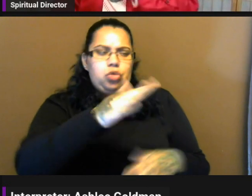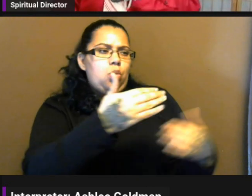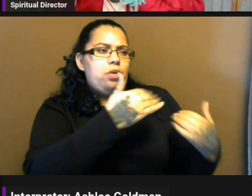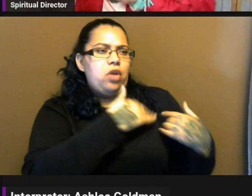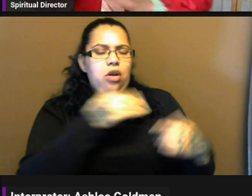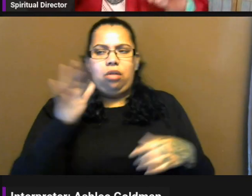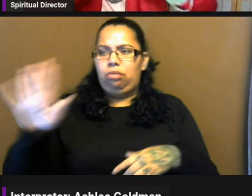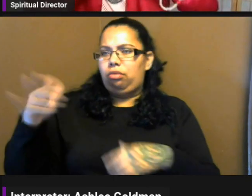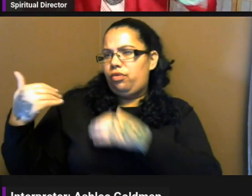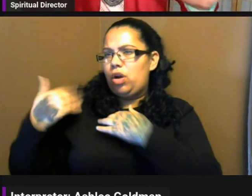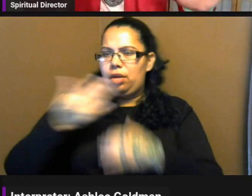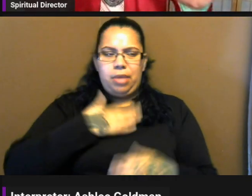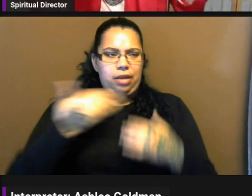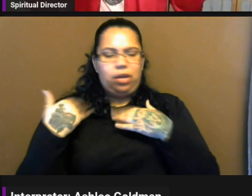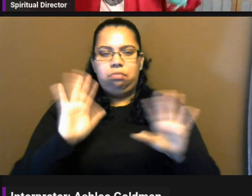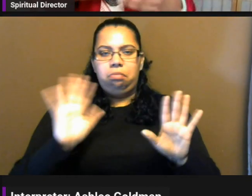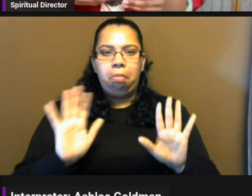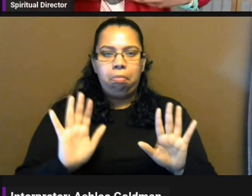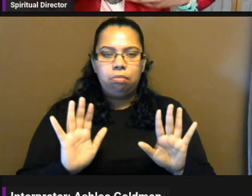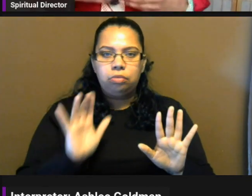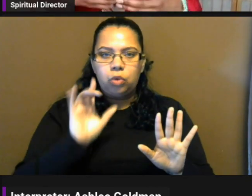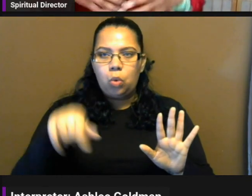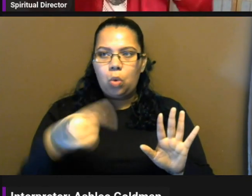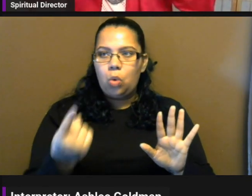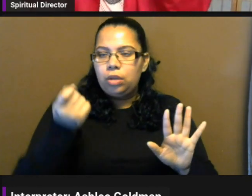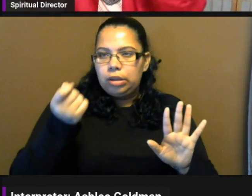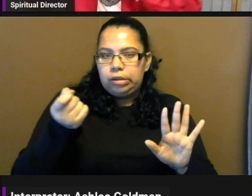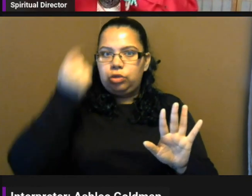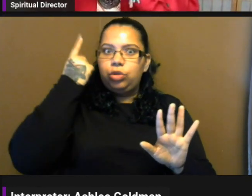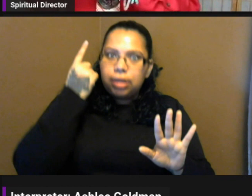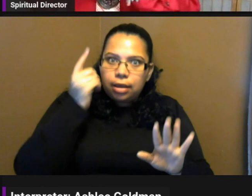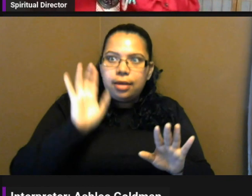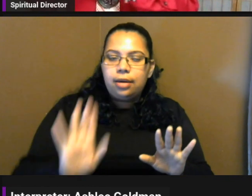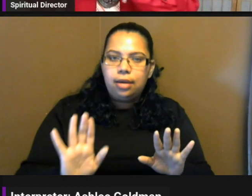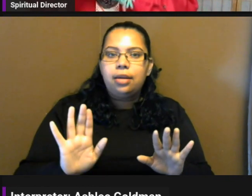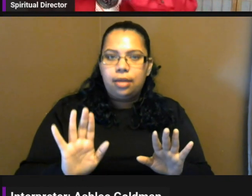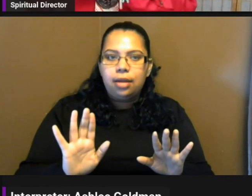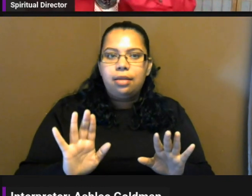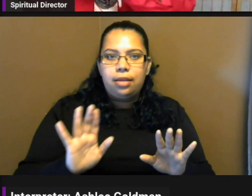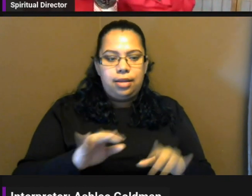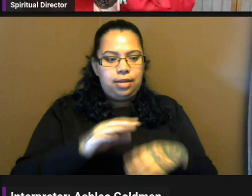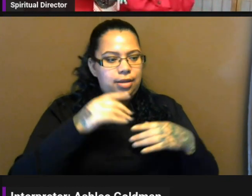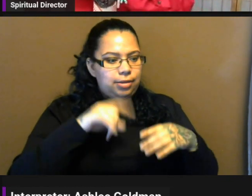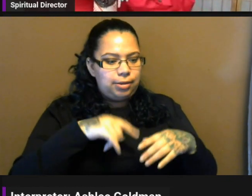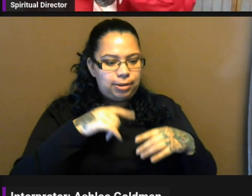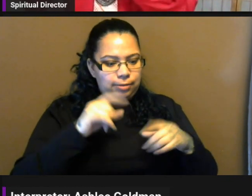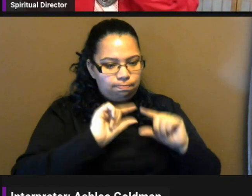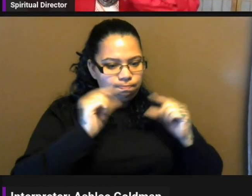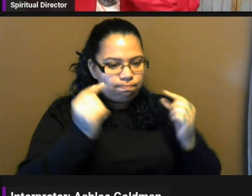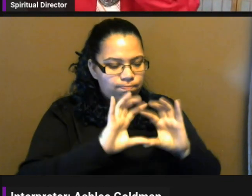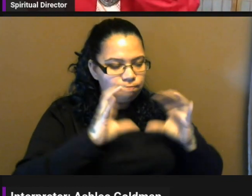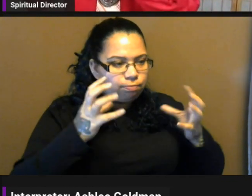fault, yes, it's our fault, without any of that. It's simply recognizing that even within the scope of the natural